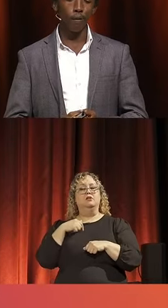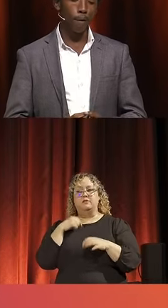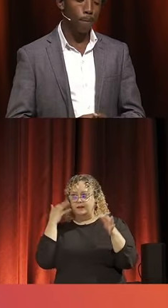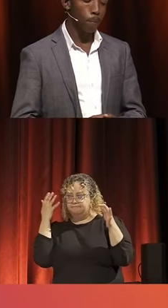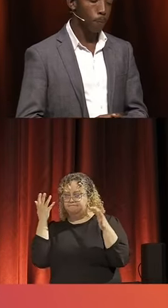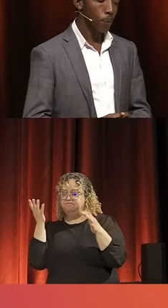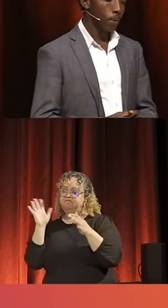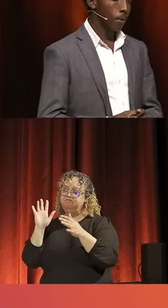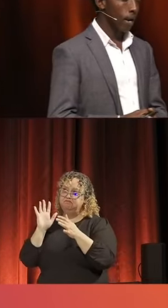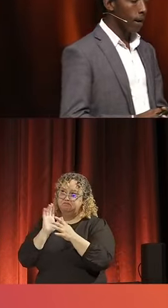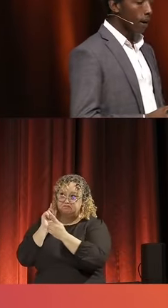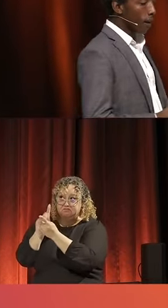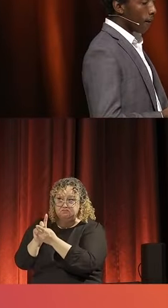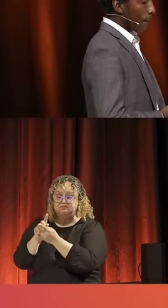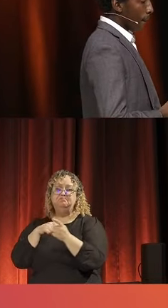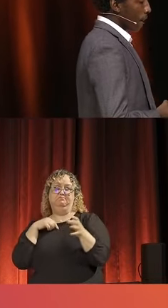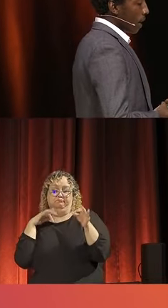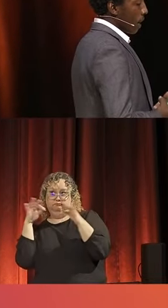destination.